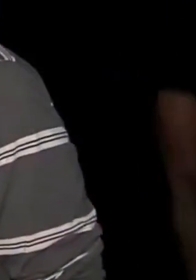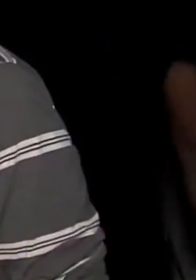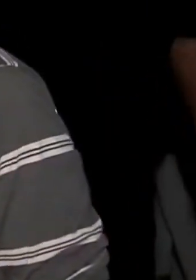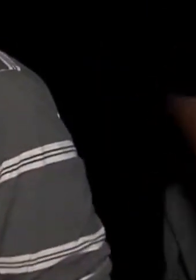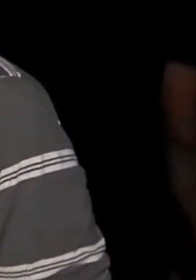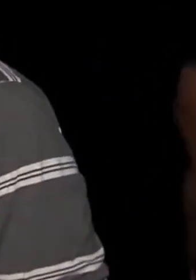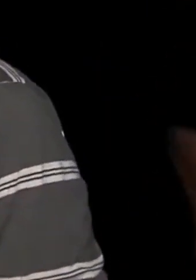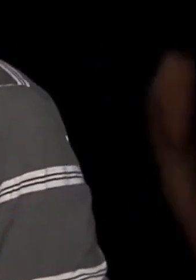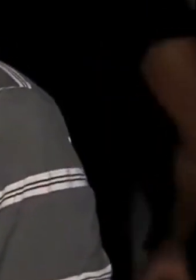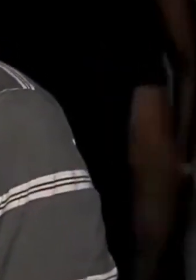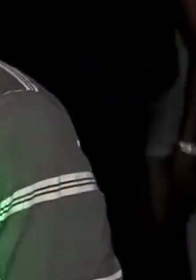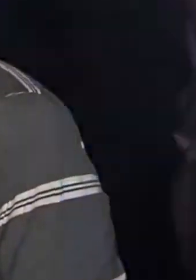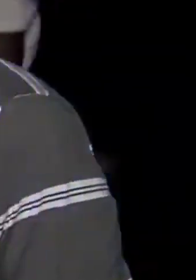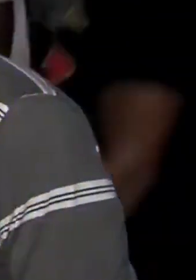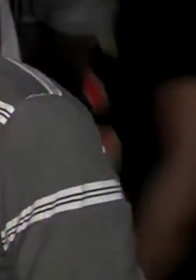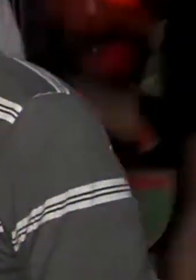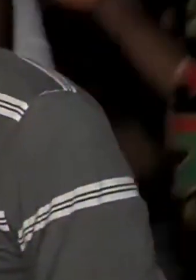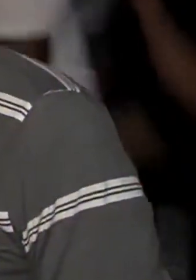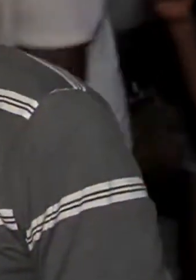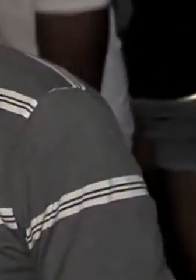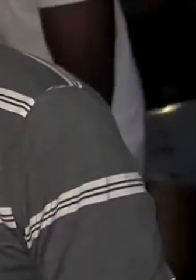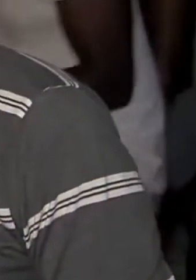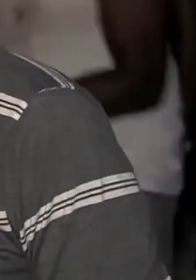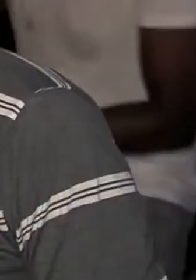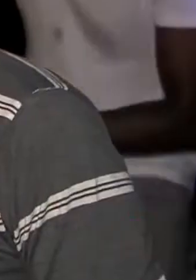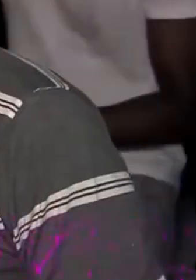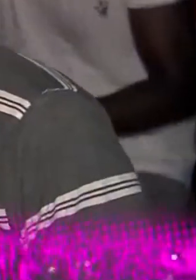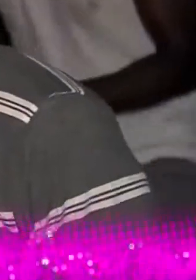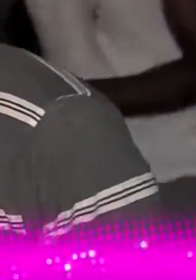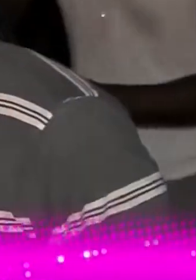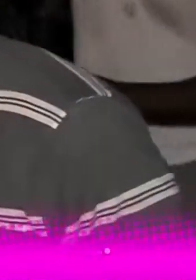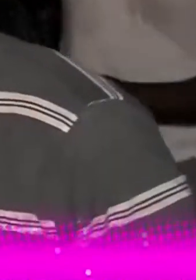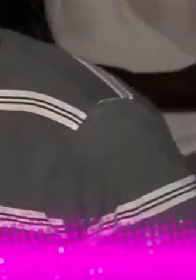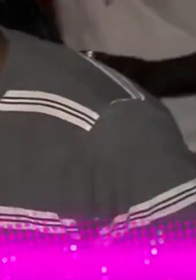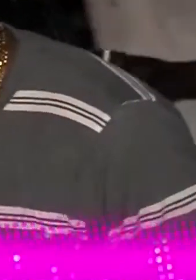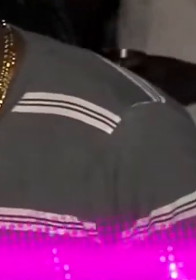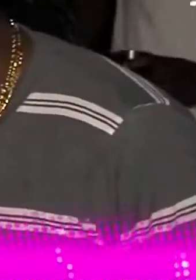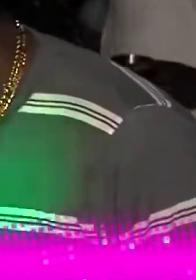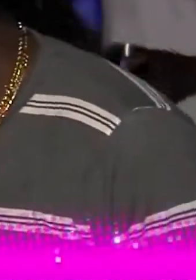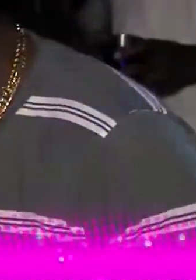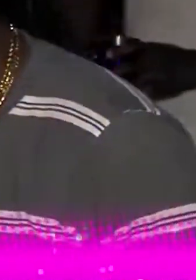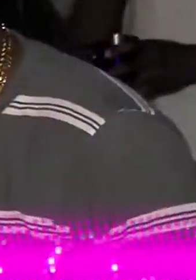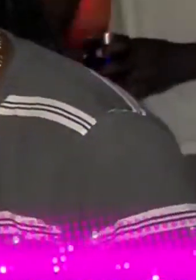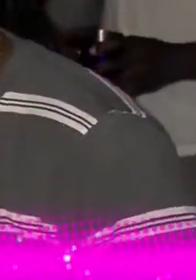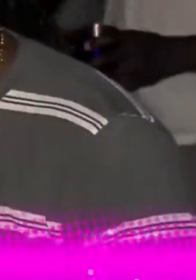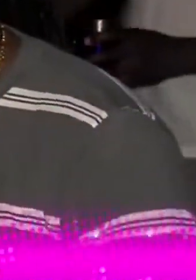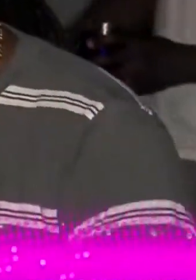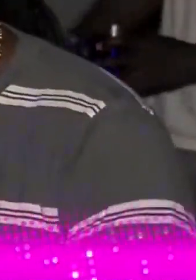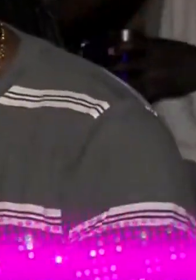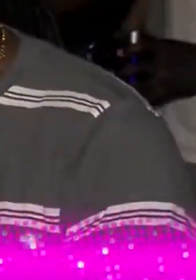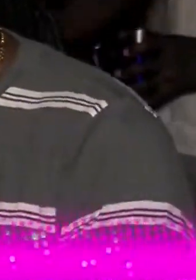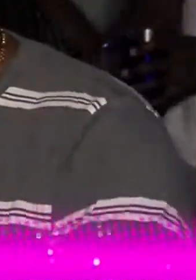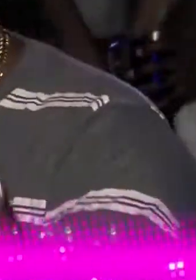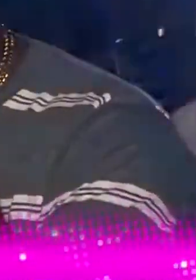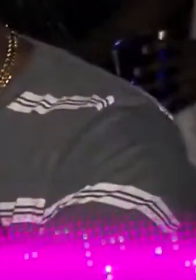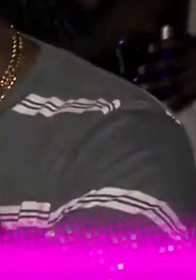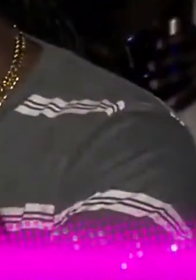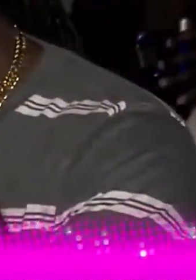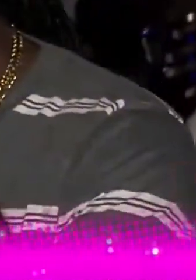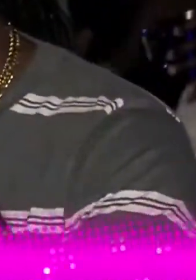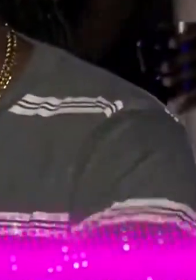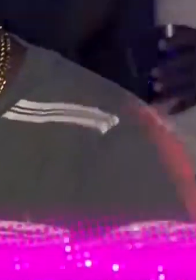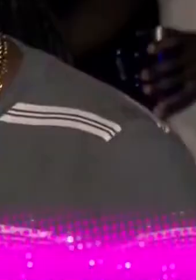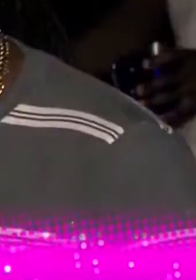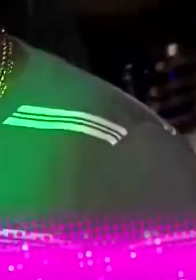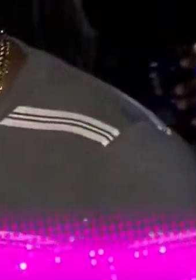talk about some warriors that's doing some damage in Trinidad and Tobago? Yeah, apparently it's been doing pretty good. Soca